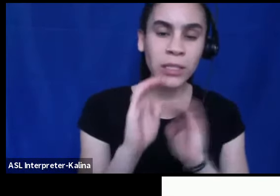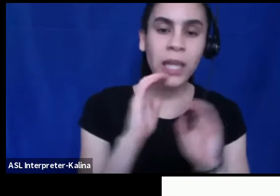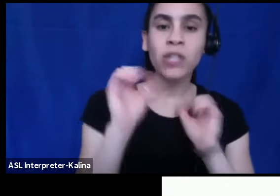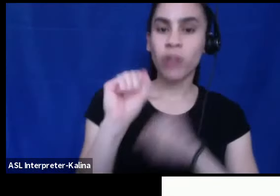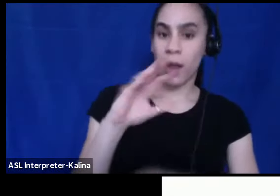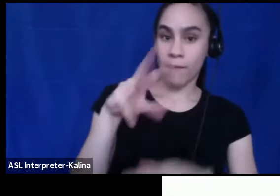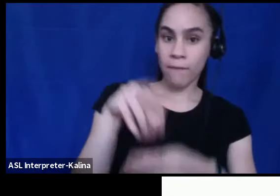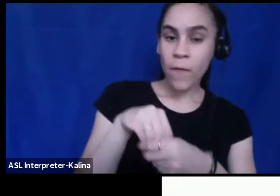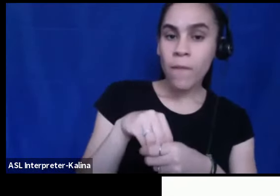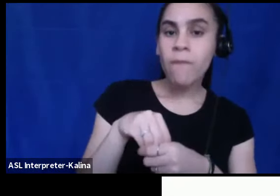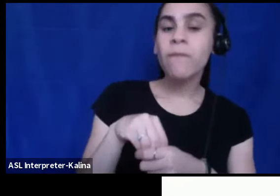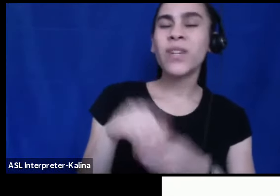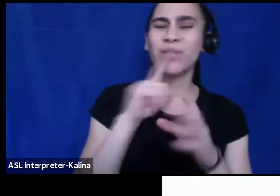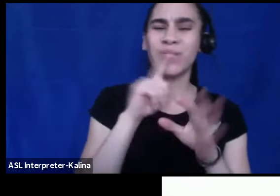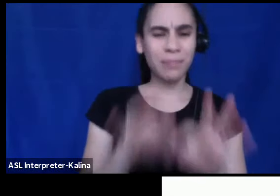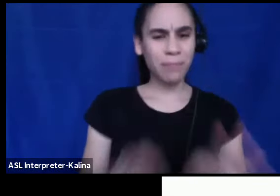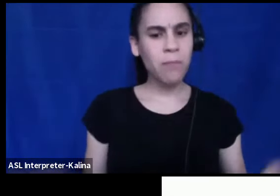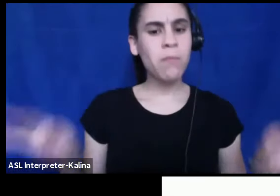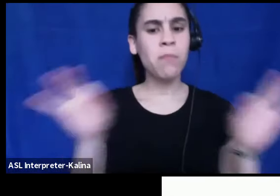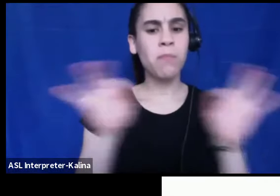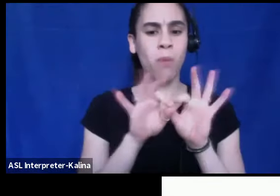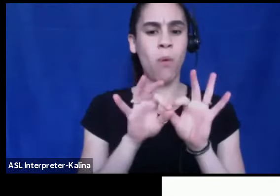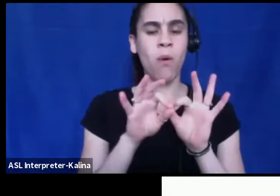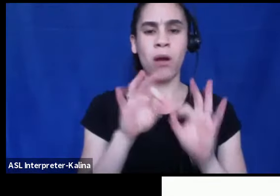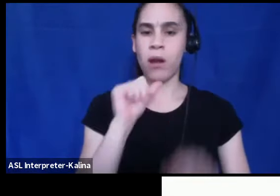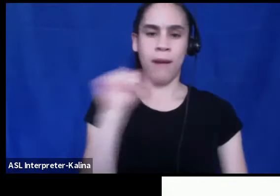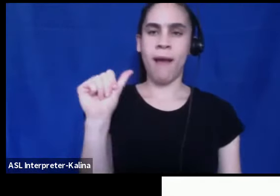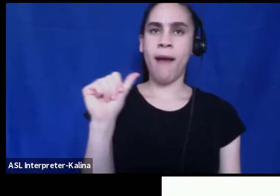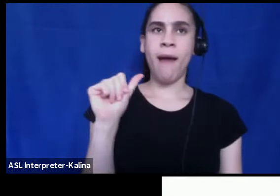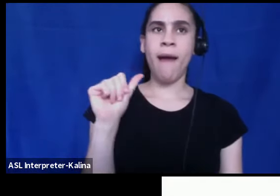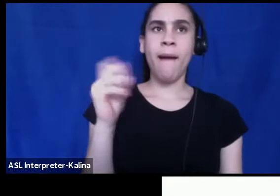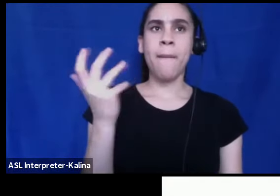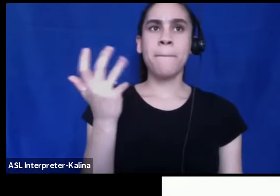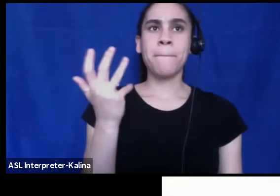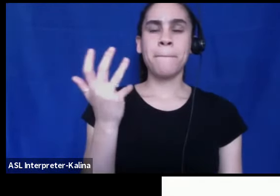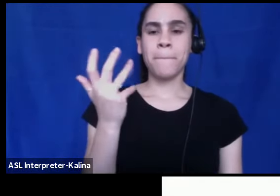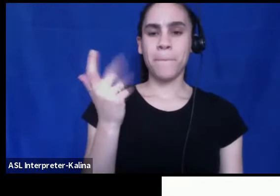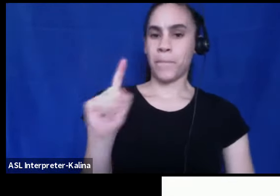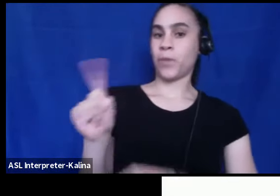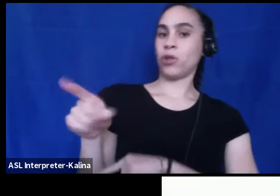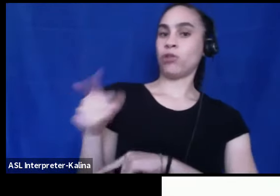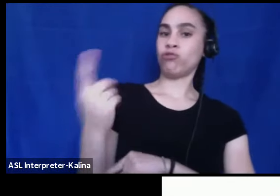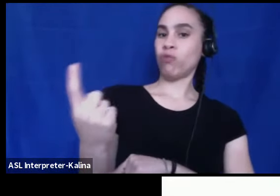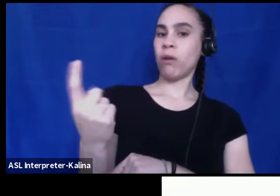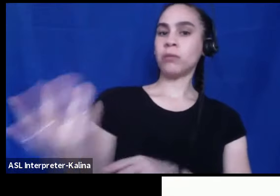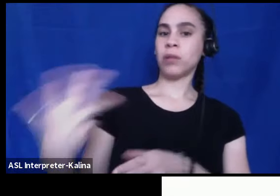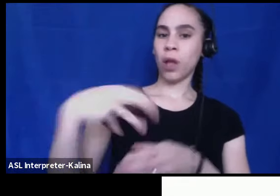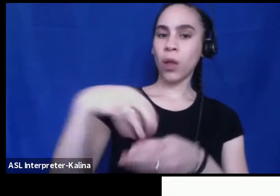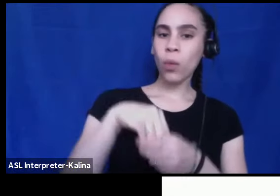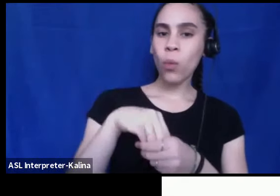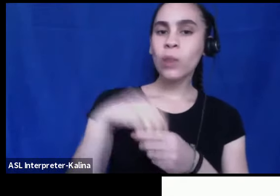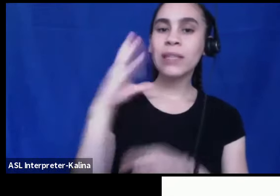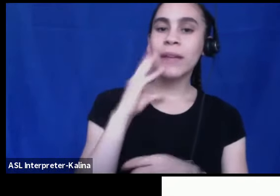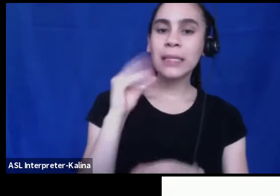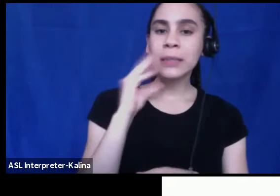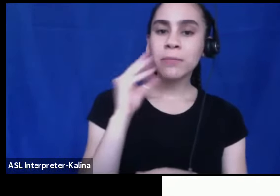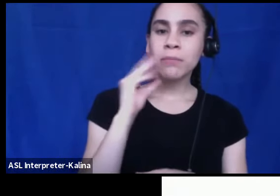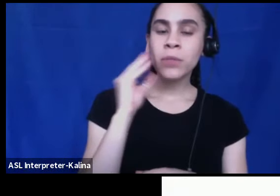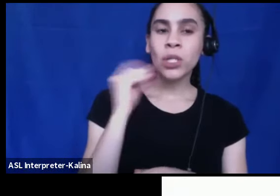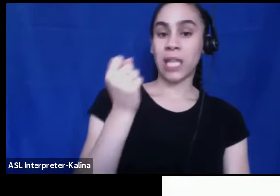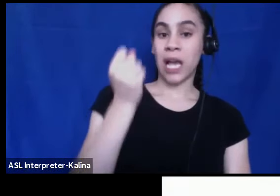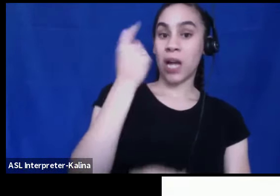that's really important, right? Is not just having an inclusive experience or being able to understand what's happening,